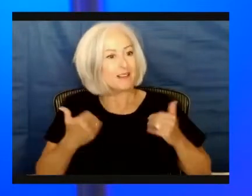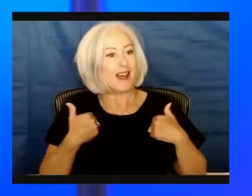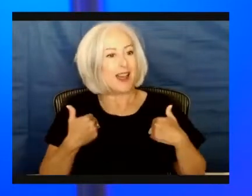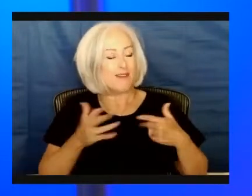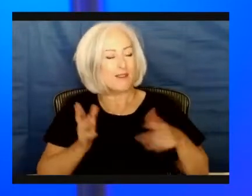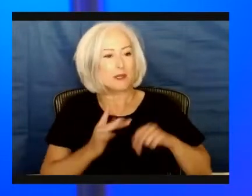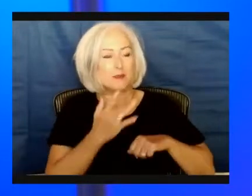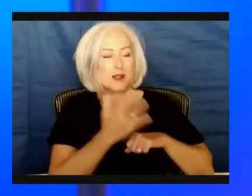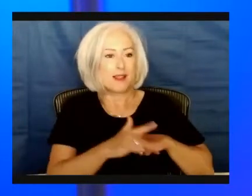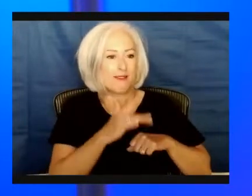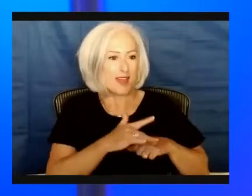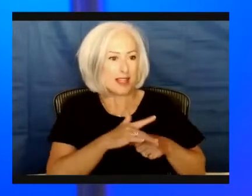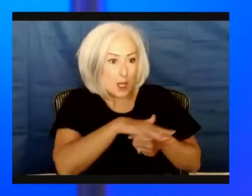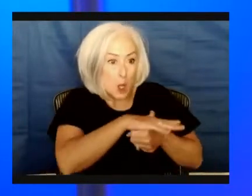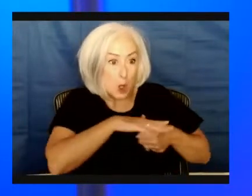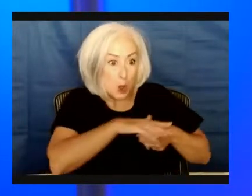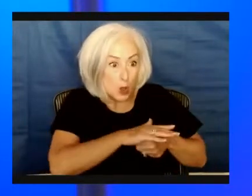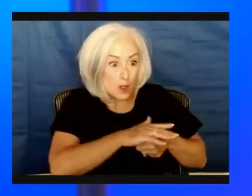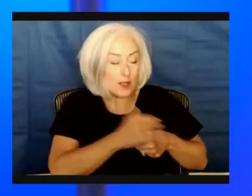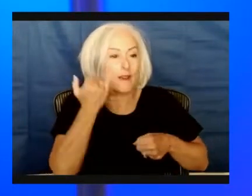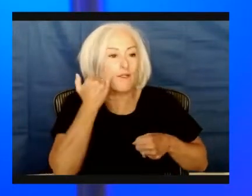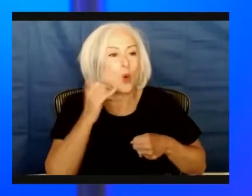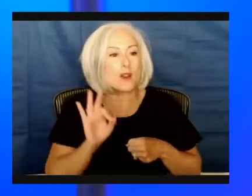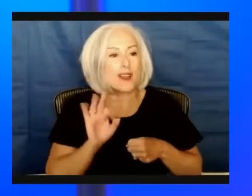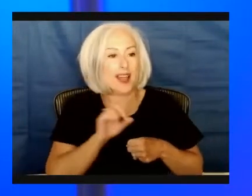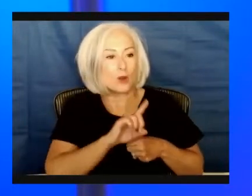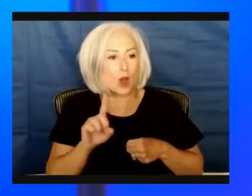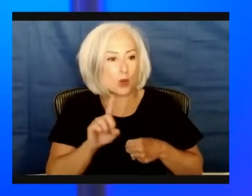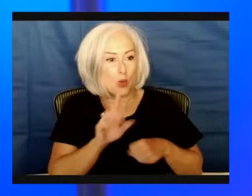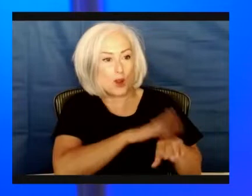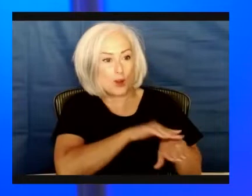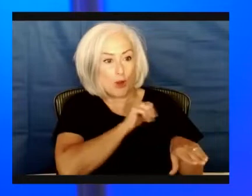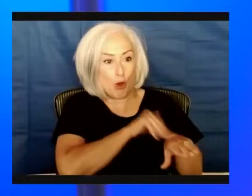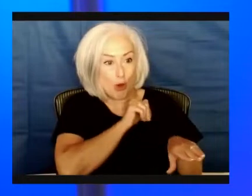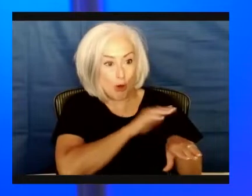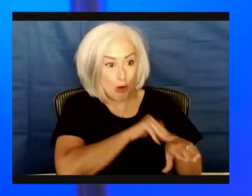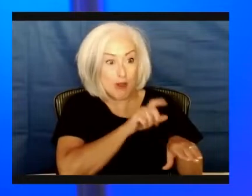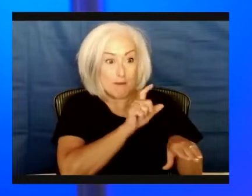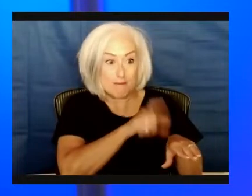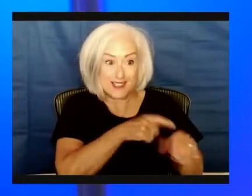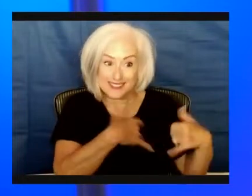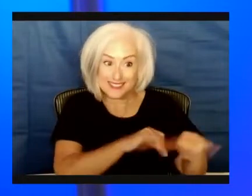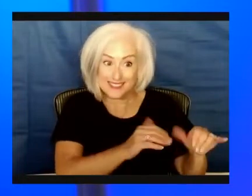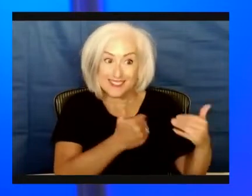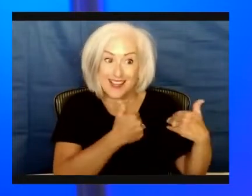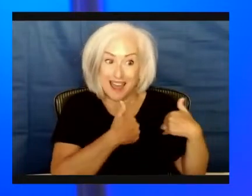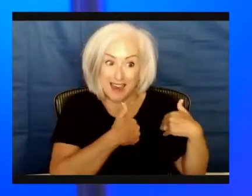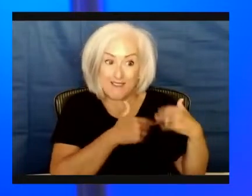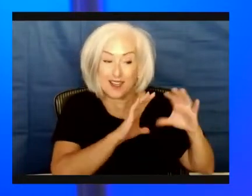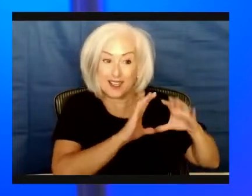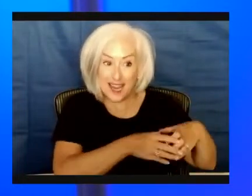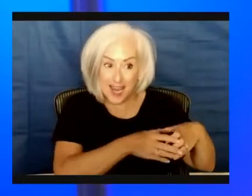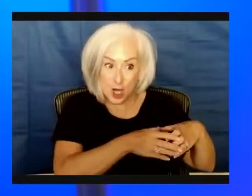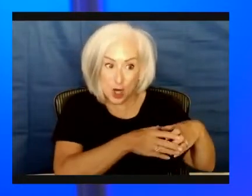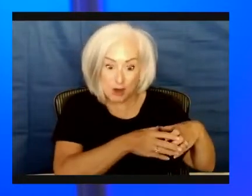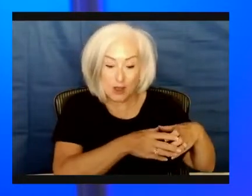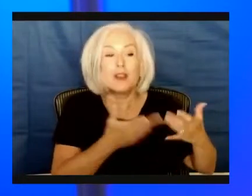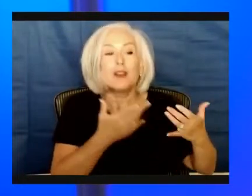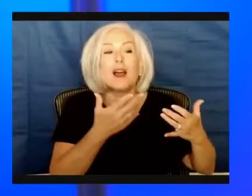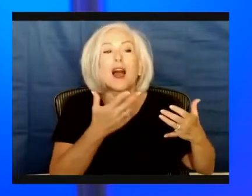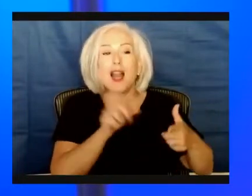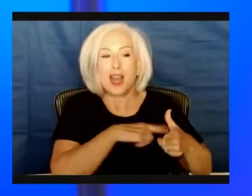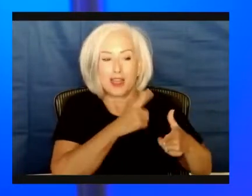definitely puts a burden on the local 911 to still have the call answered. So a lot of times we need to worry about staffing up.